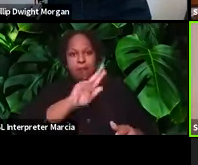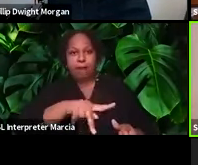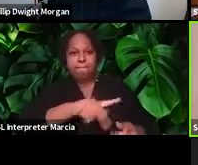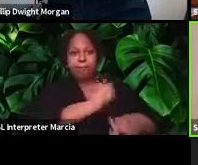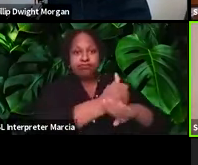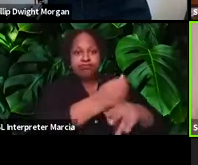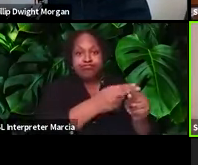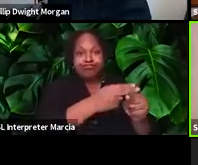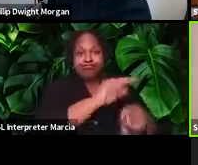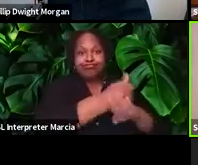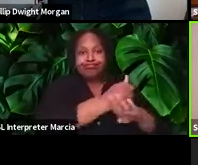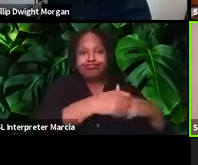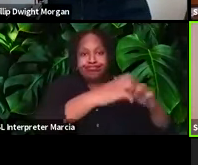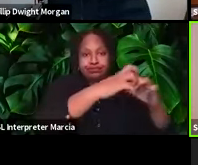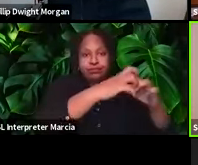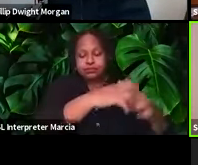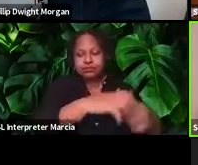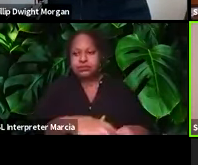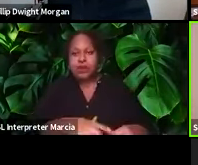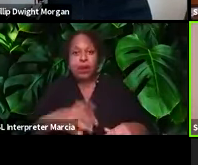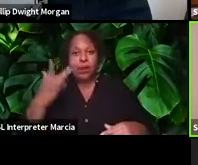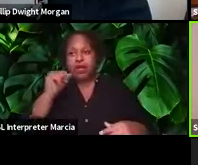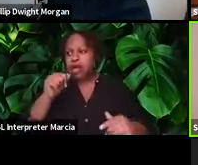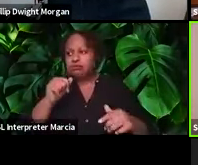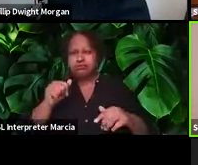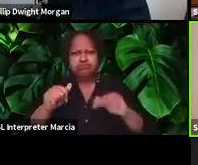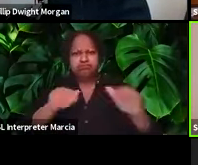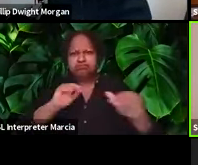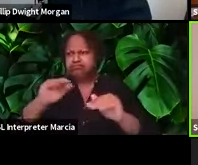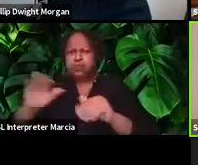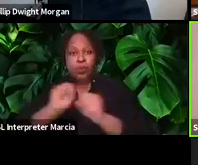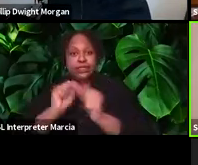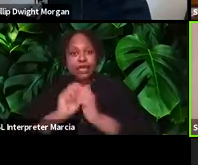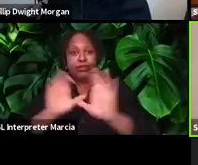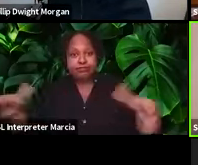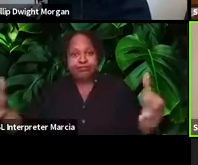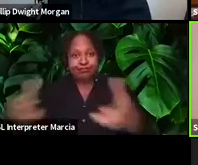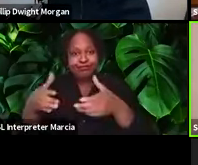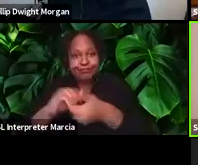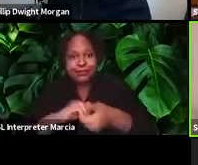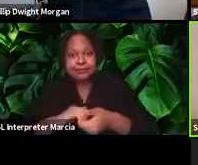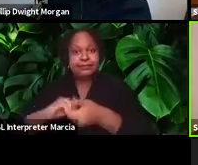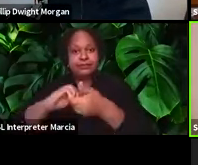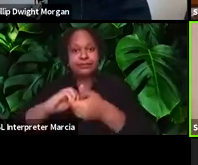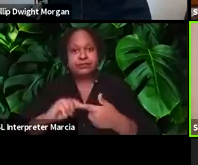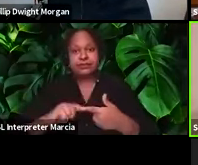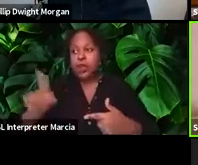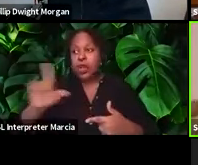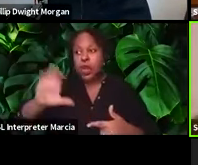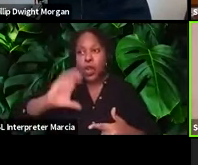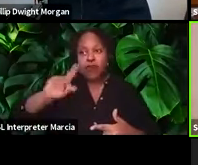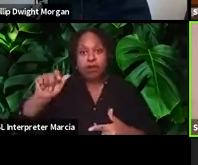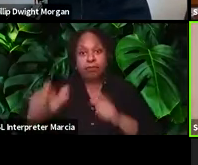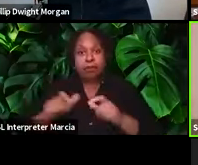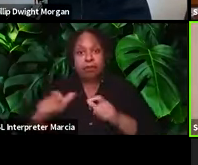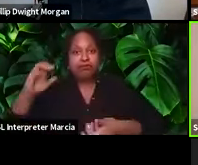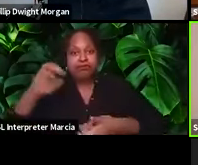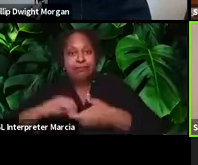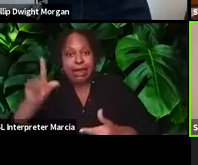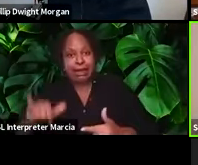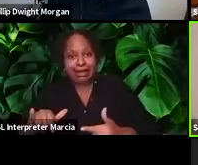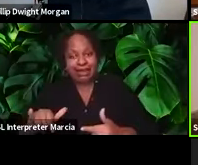we create a collective, collaborating, finding allyships, finding kitchens that we can do pop-ups out